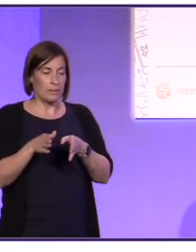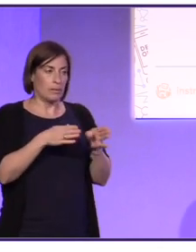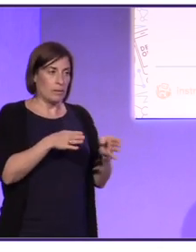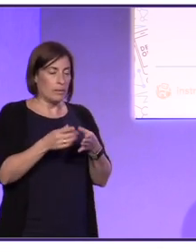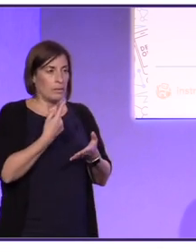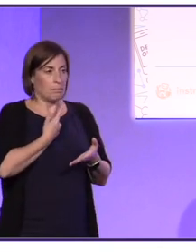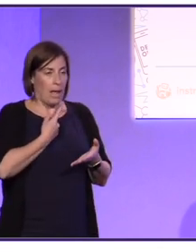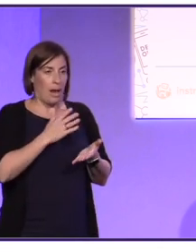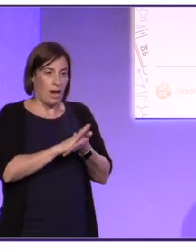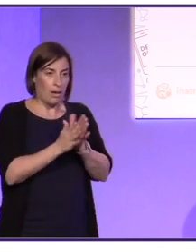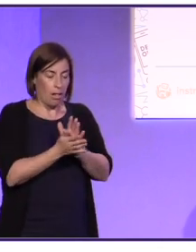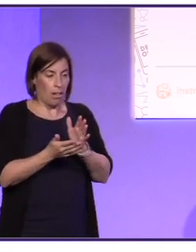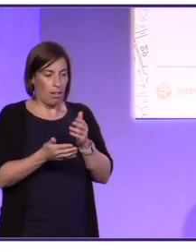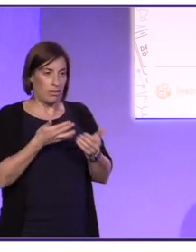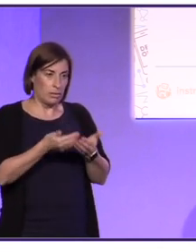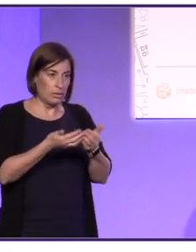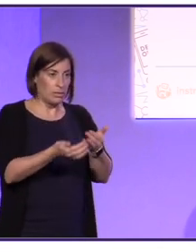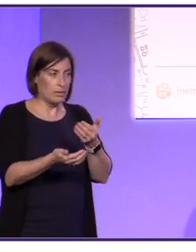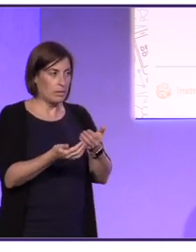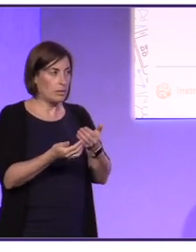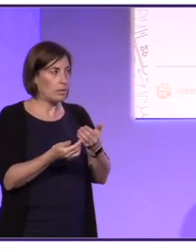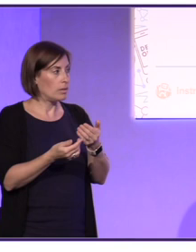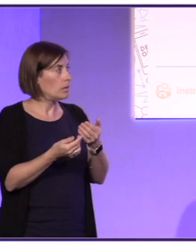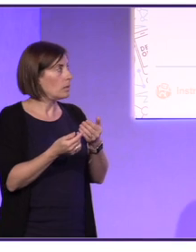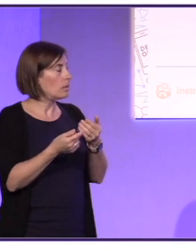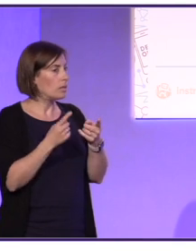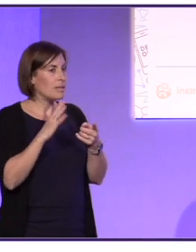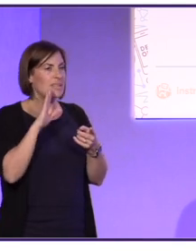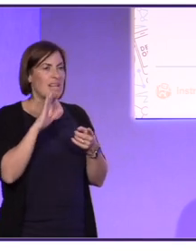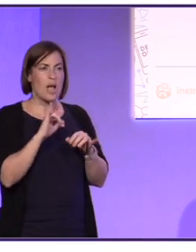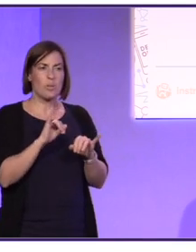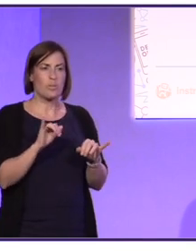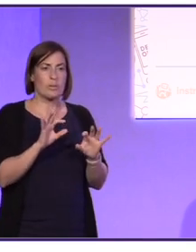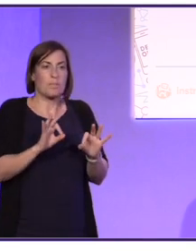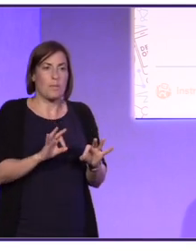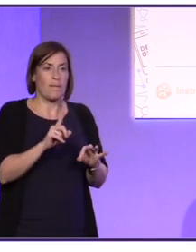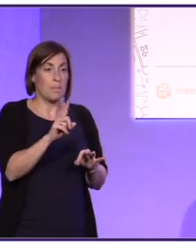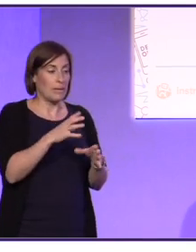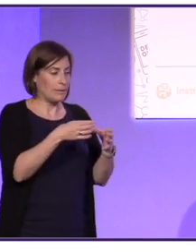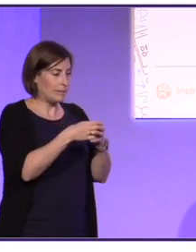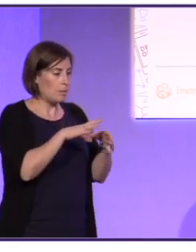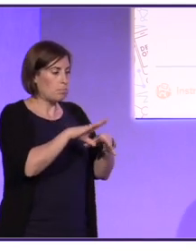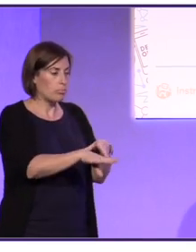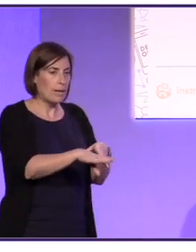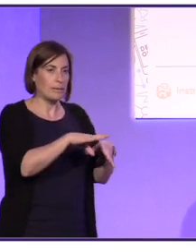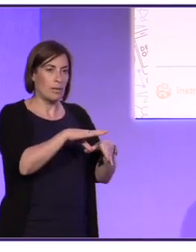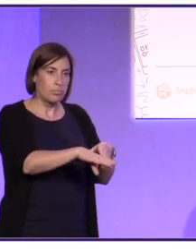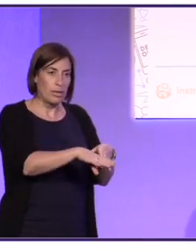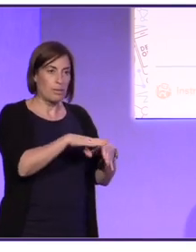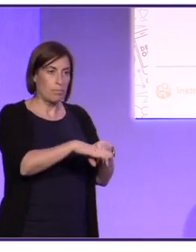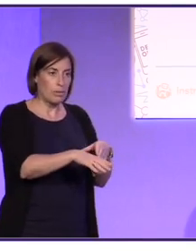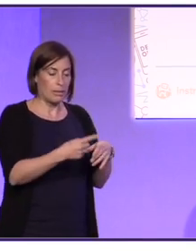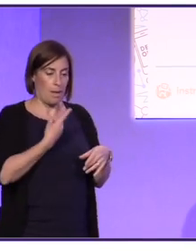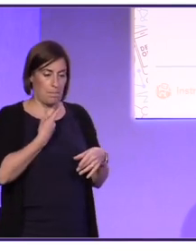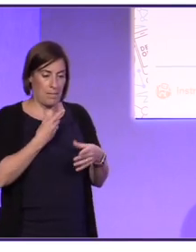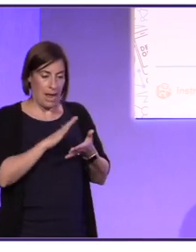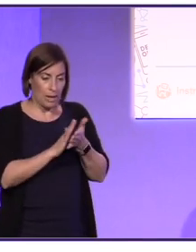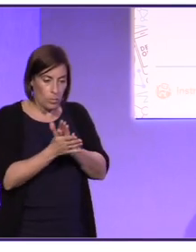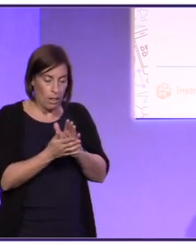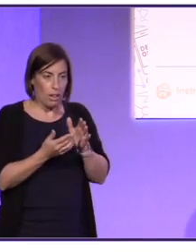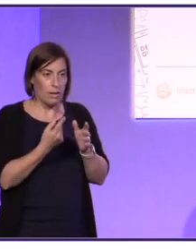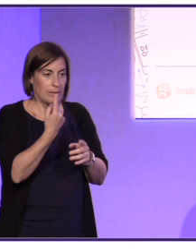It sounds by far from perfect, but what this did was actually got the teams practicing continuously these manual